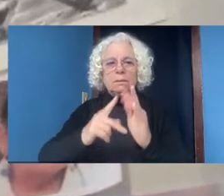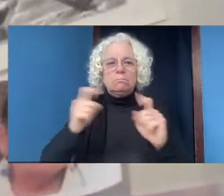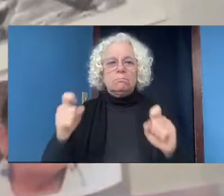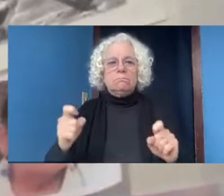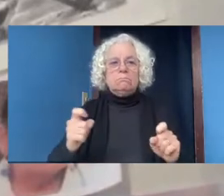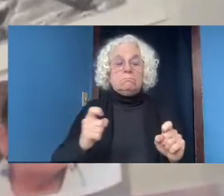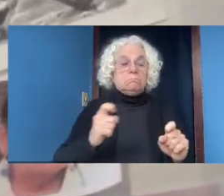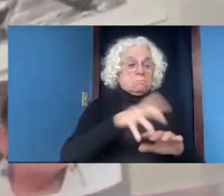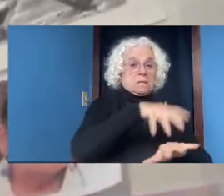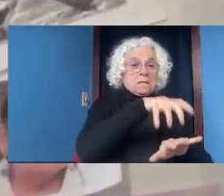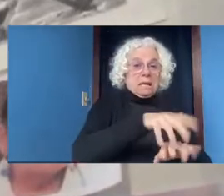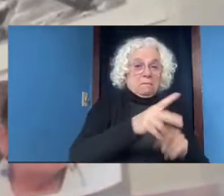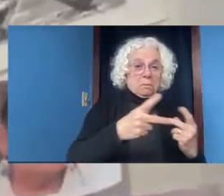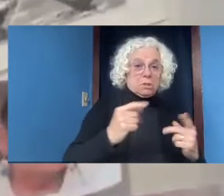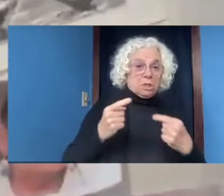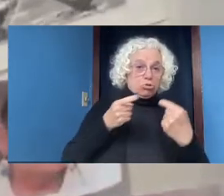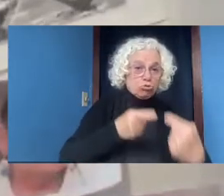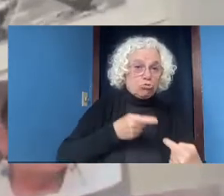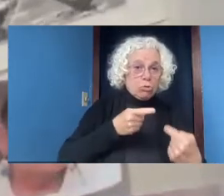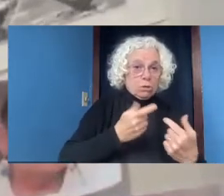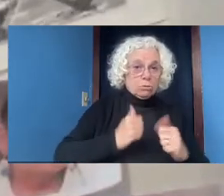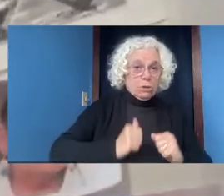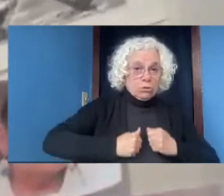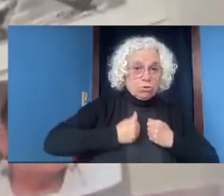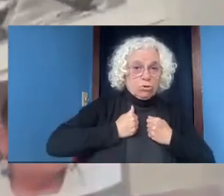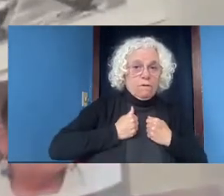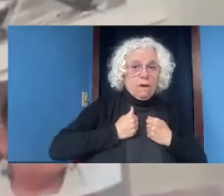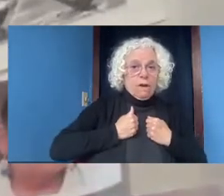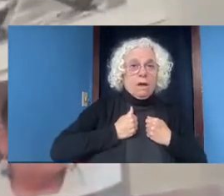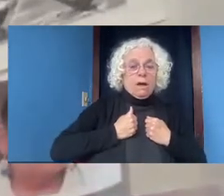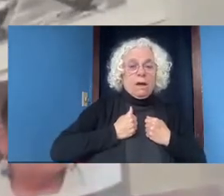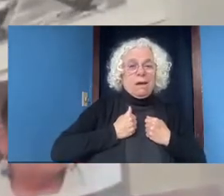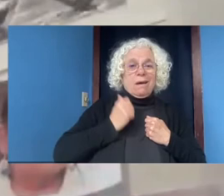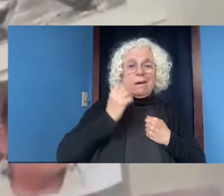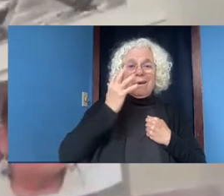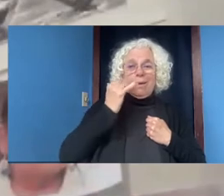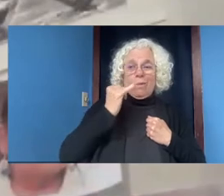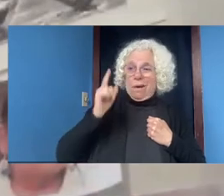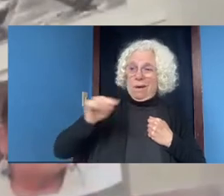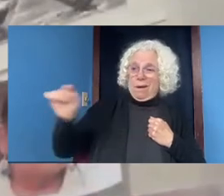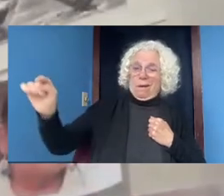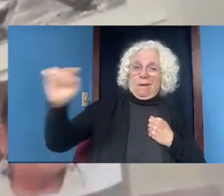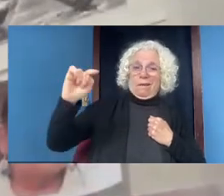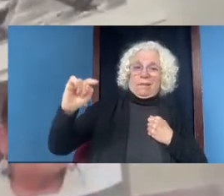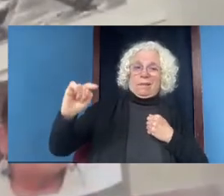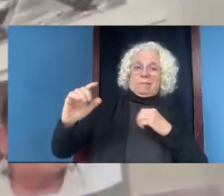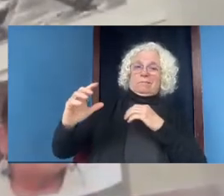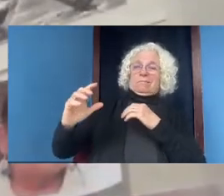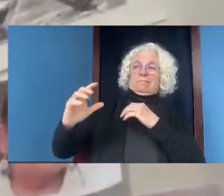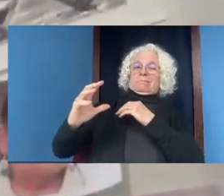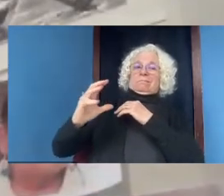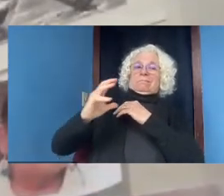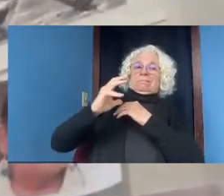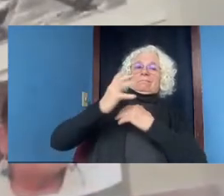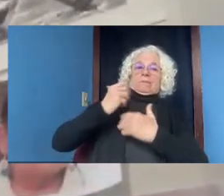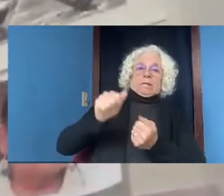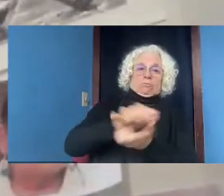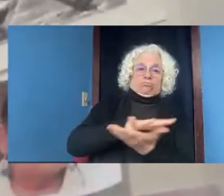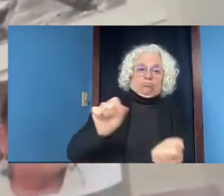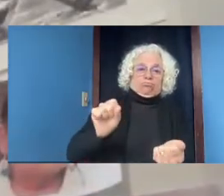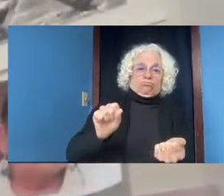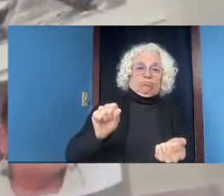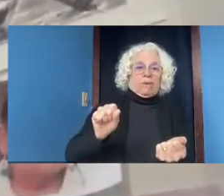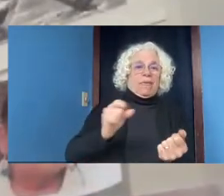in order to survive, battling against forces that have dealt lowest educational